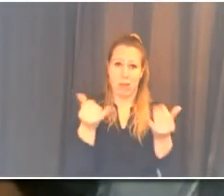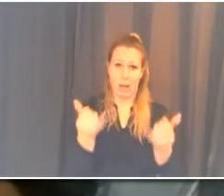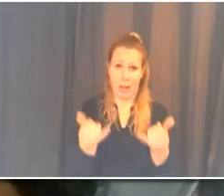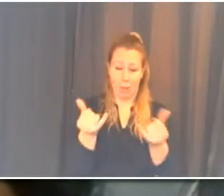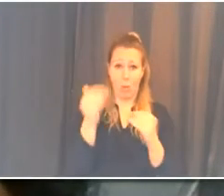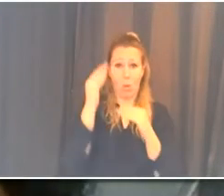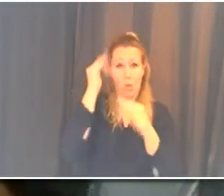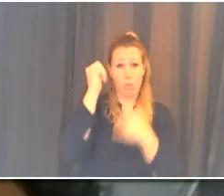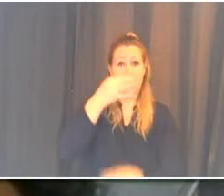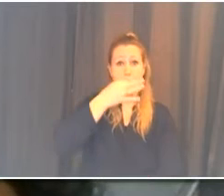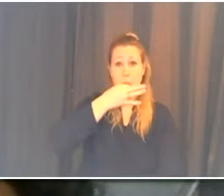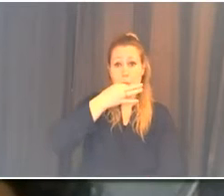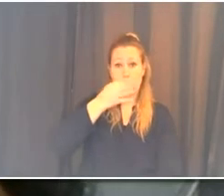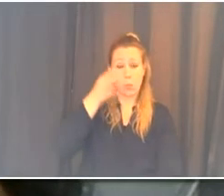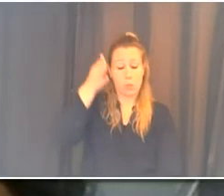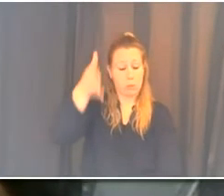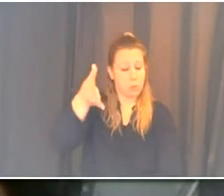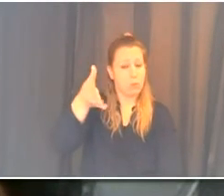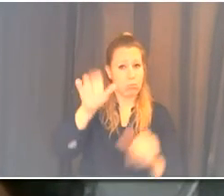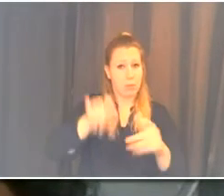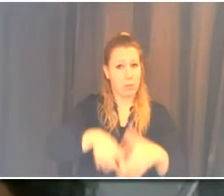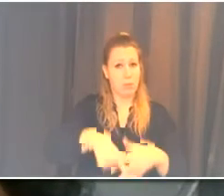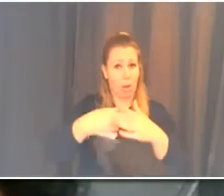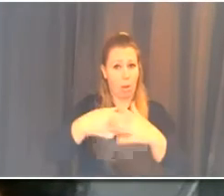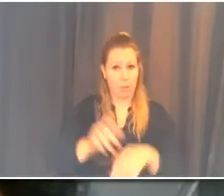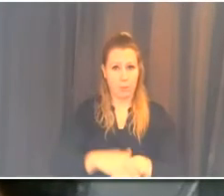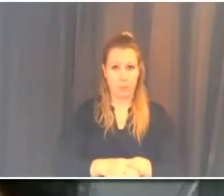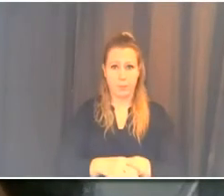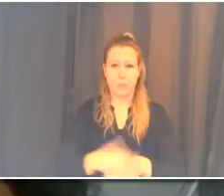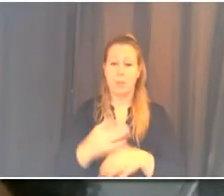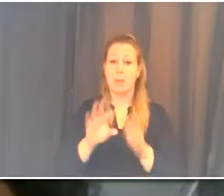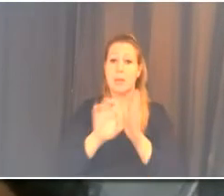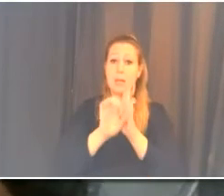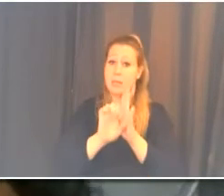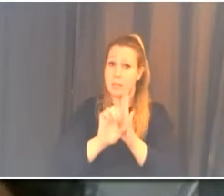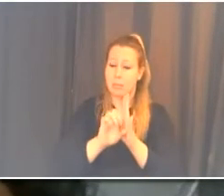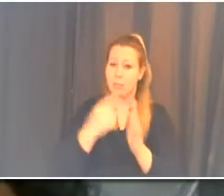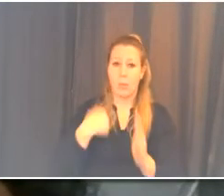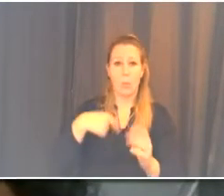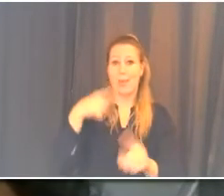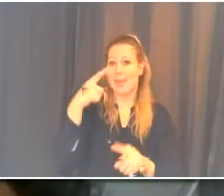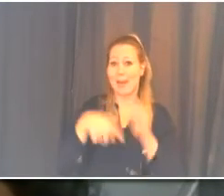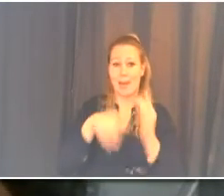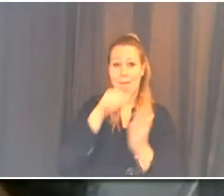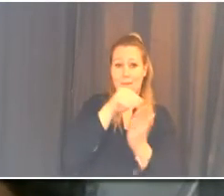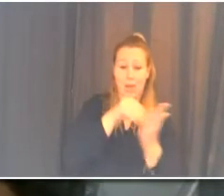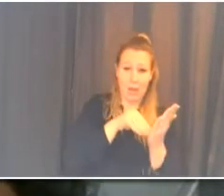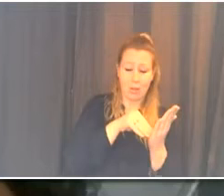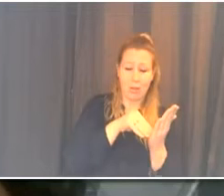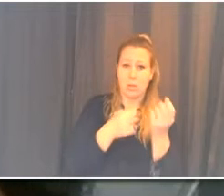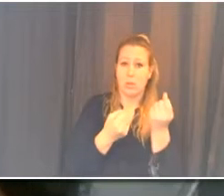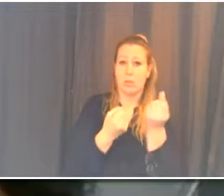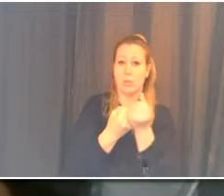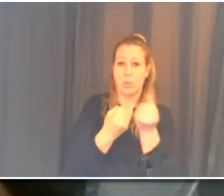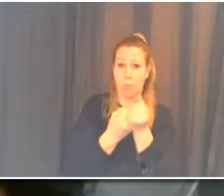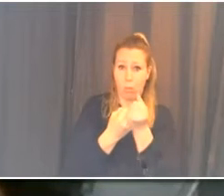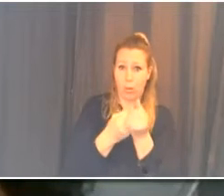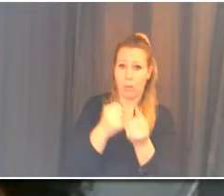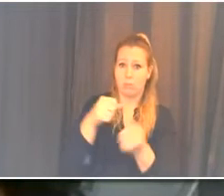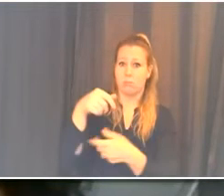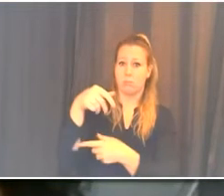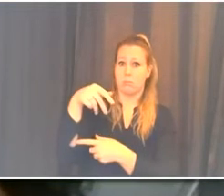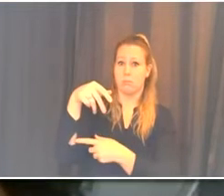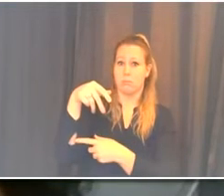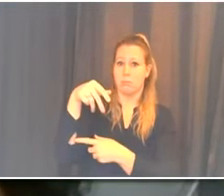modification we also cannot initiate uh new non-emergency custody and visitation